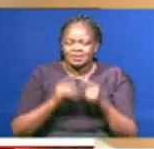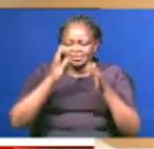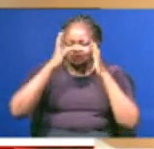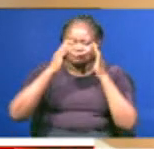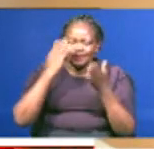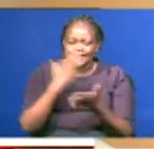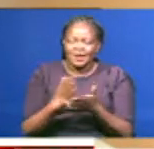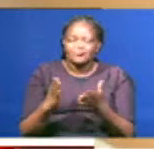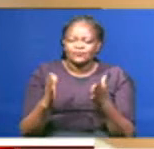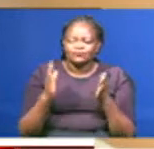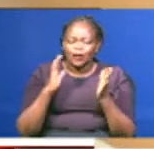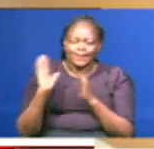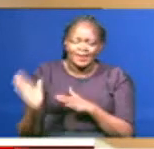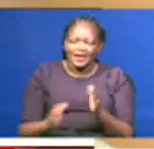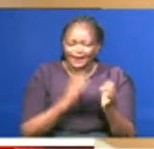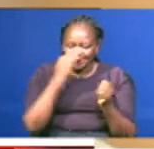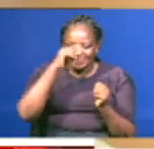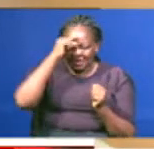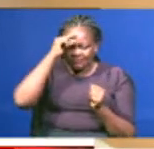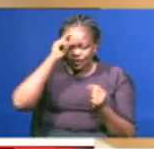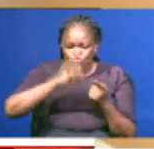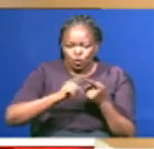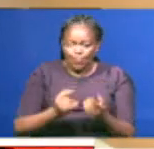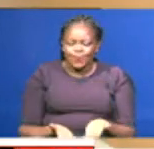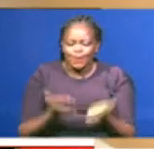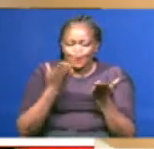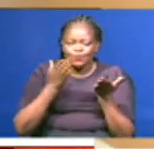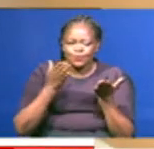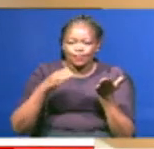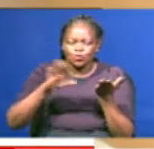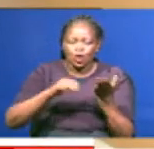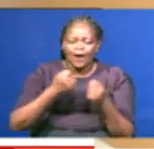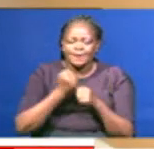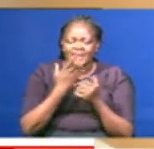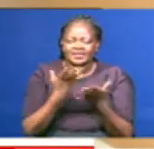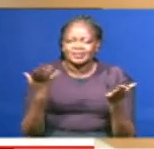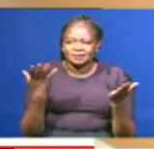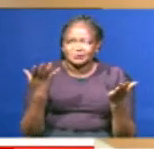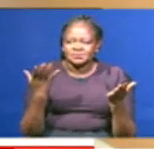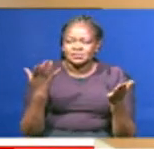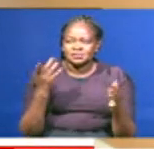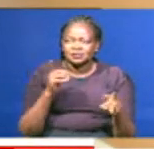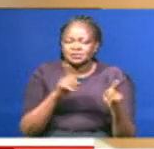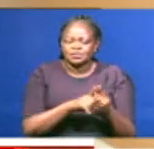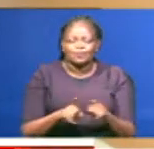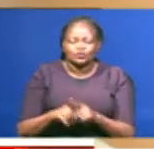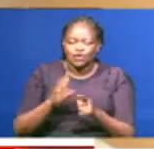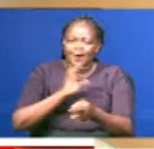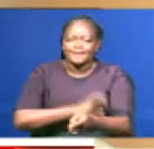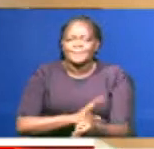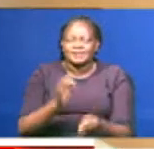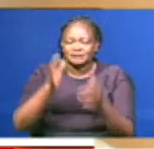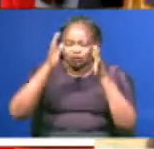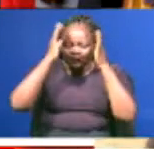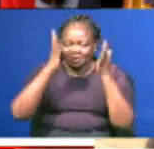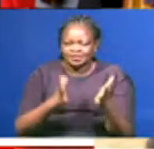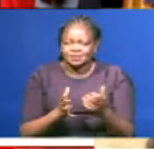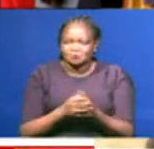a wider plan by the government to promote locally made products while also empowering innovators.